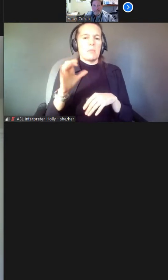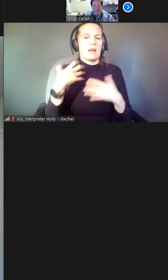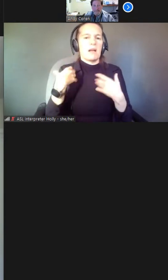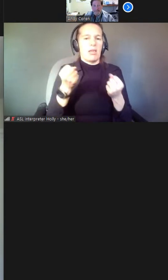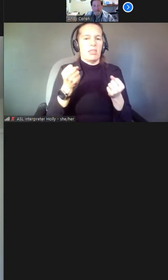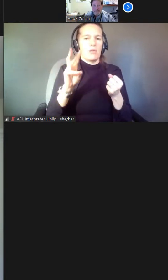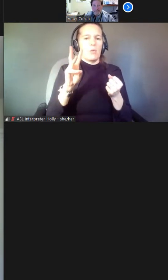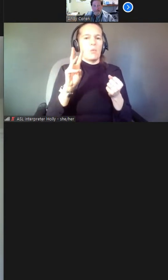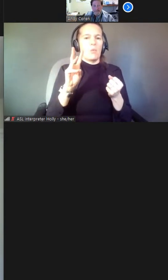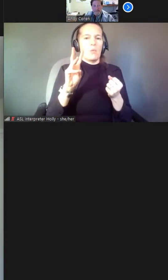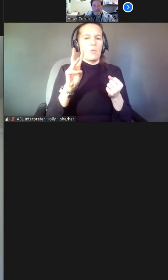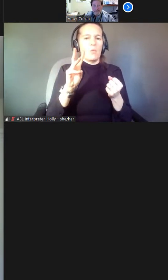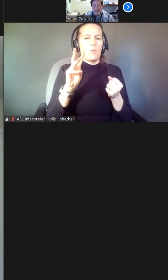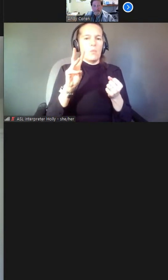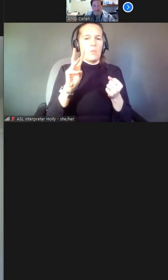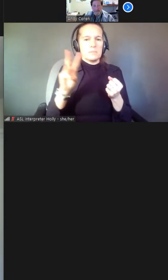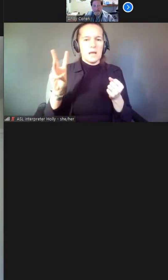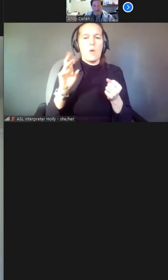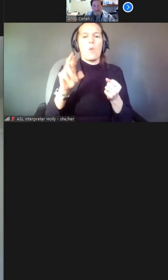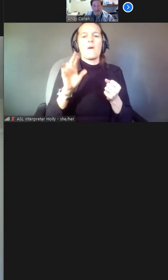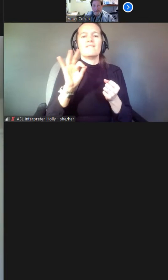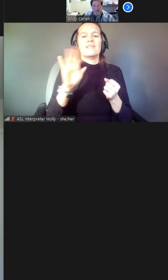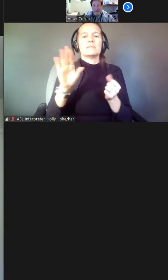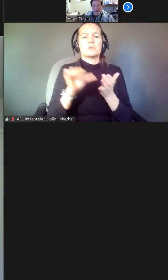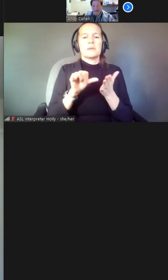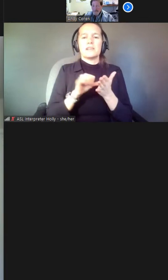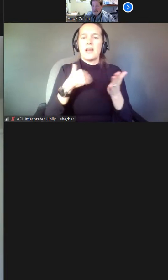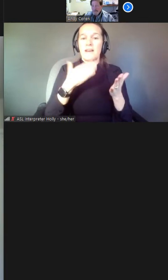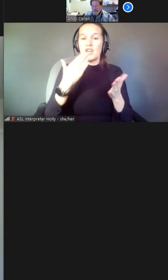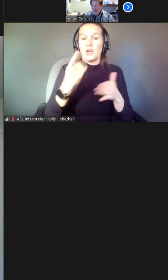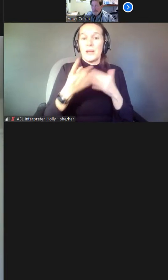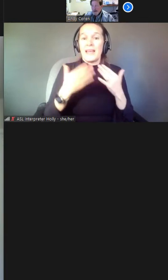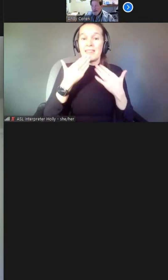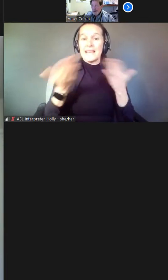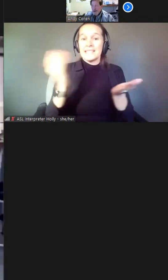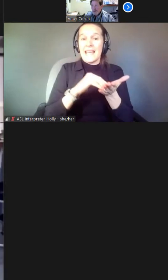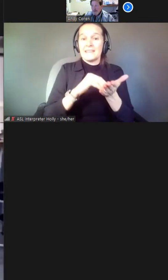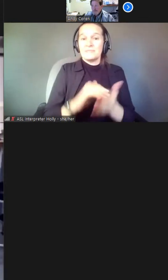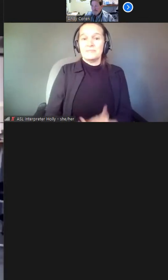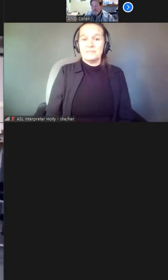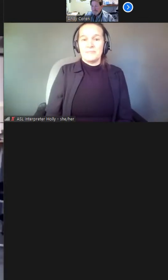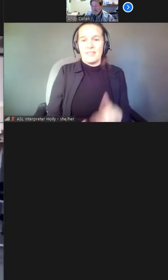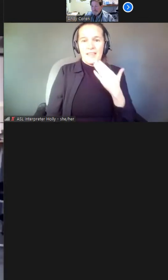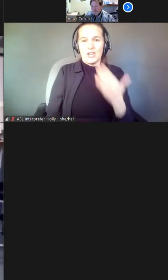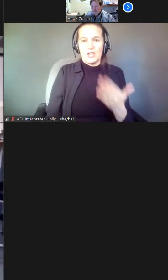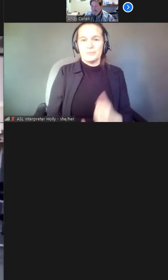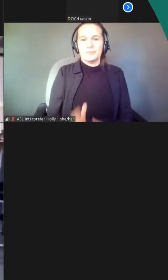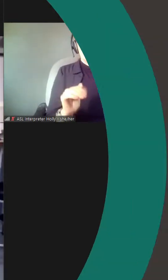webpage or Facebook page. So we hope you all have a great weekend. Thanks again. Thank you.